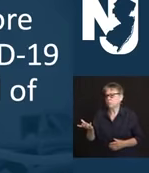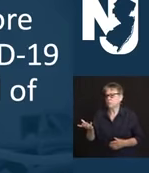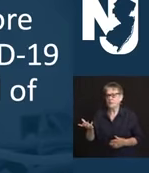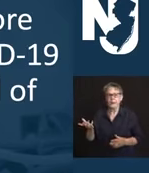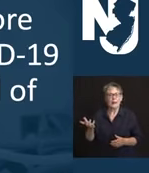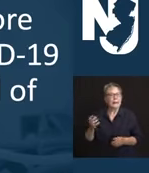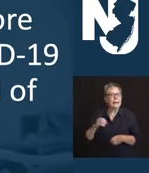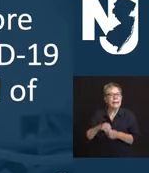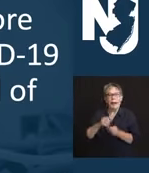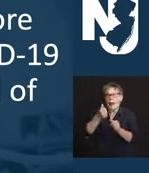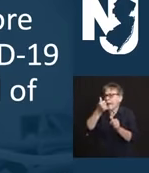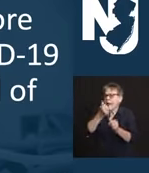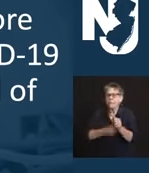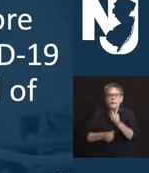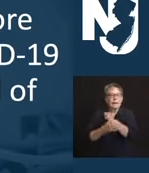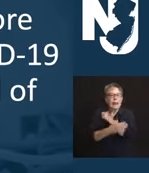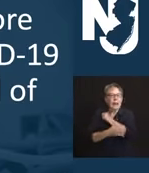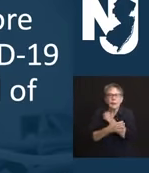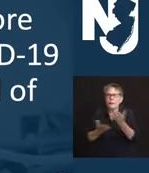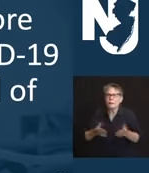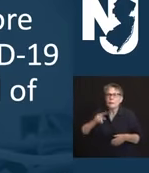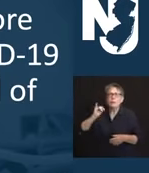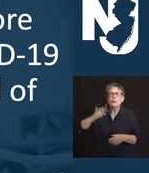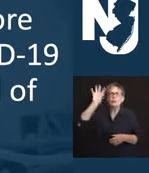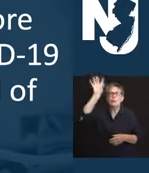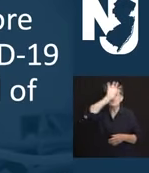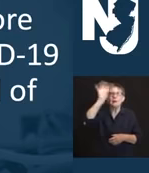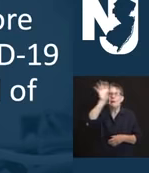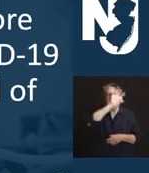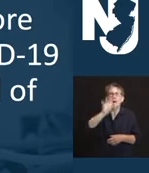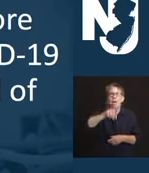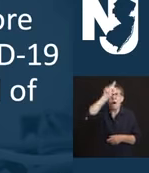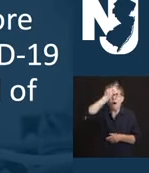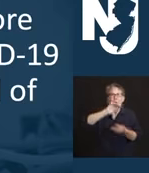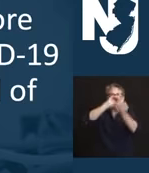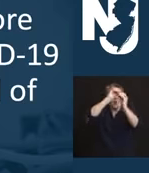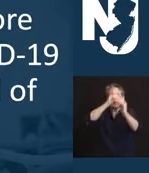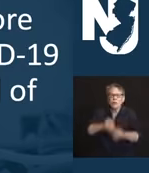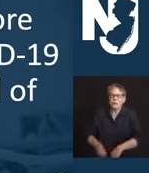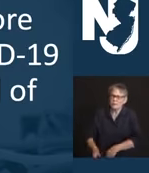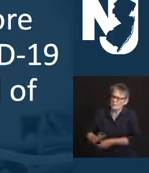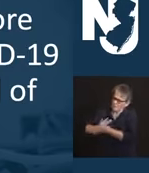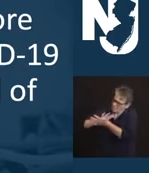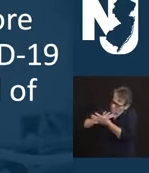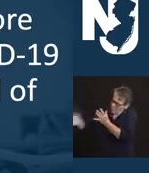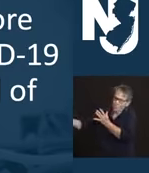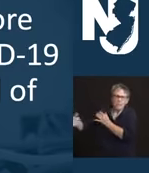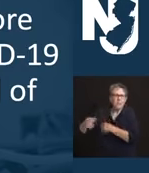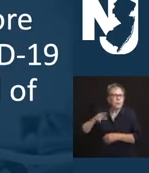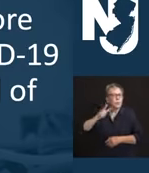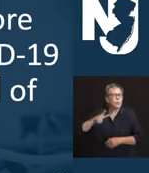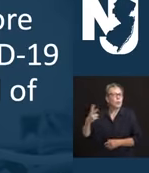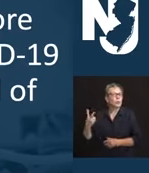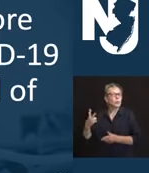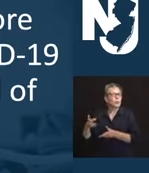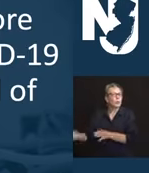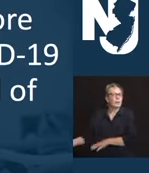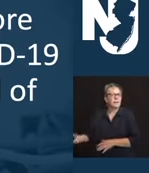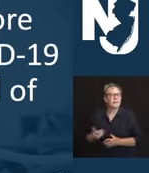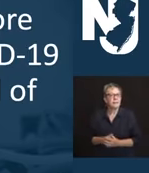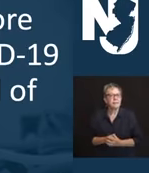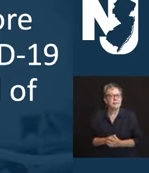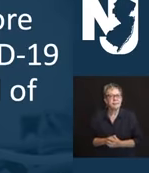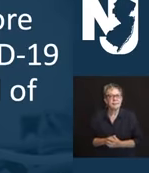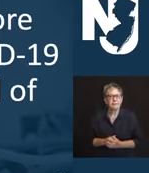I was on with Joe Griffey's and Bill Davenport on Saturday. I was honored to be on their program, and I alluded kind